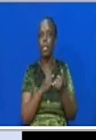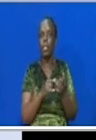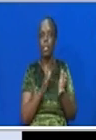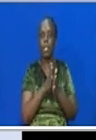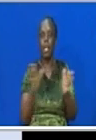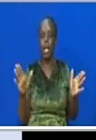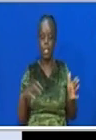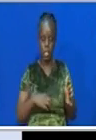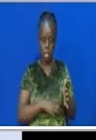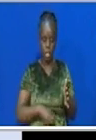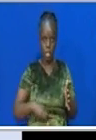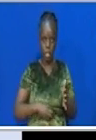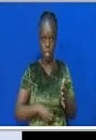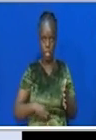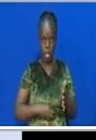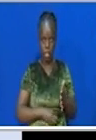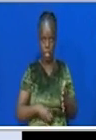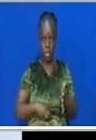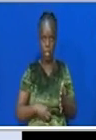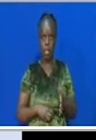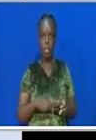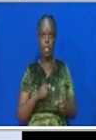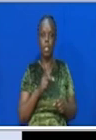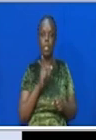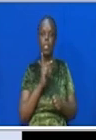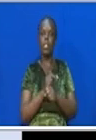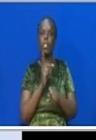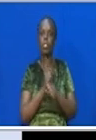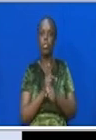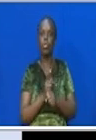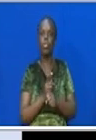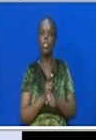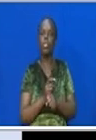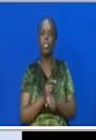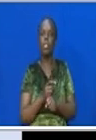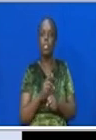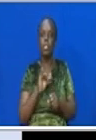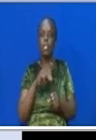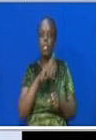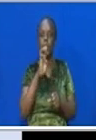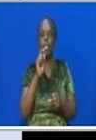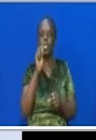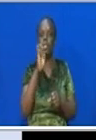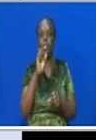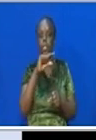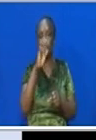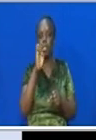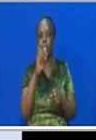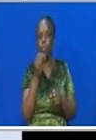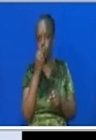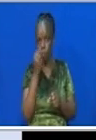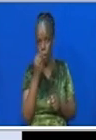option D, which is the large intestines, which is talking about the storage of digested